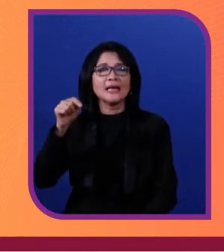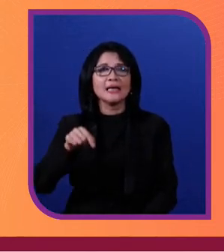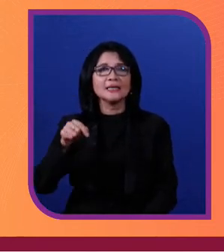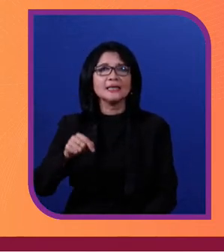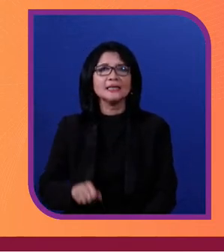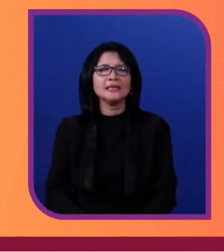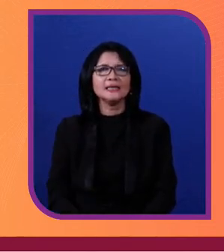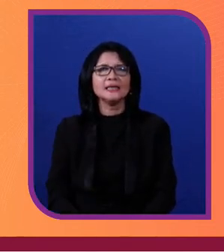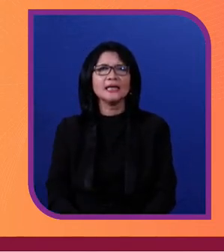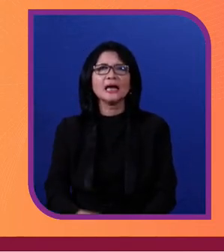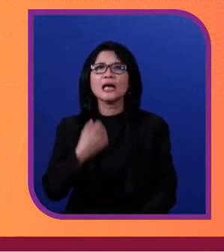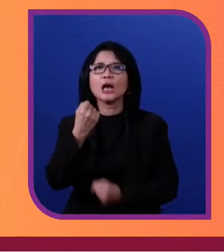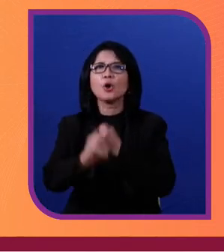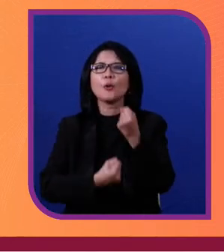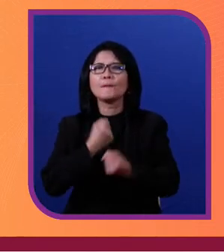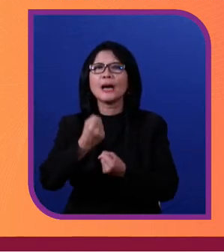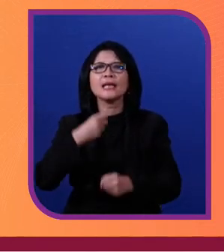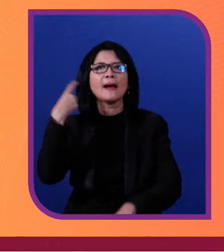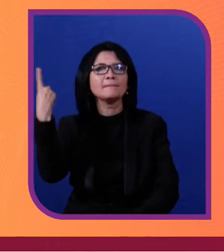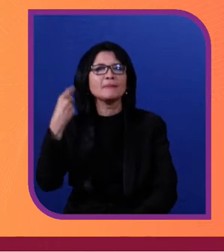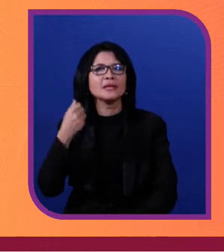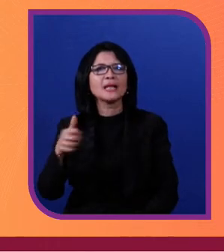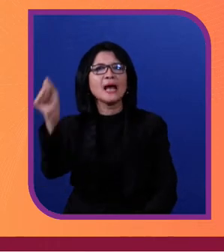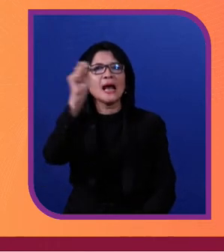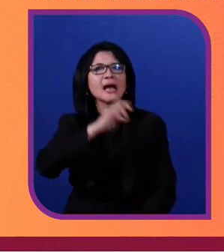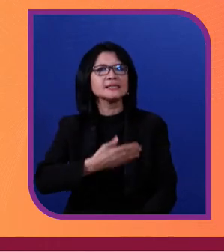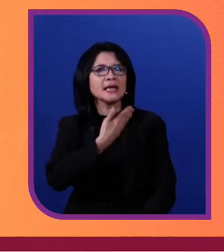Finance infrastruktur projects.co.id